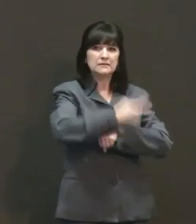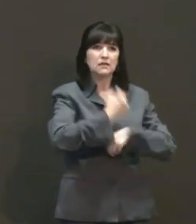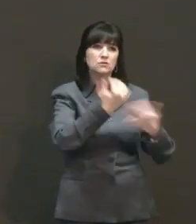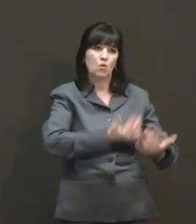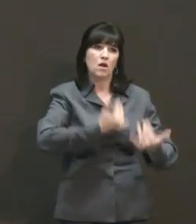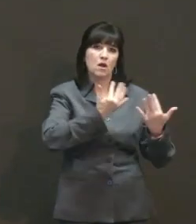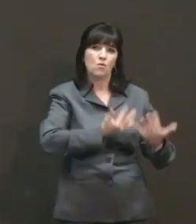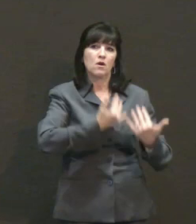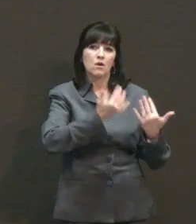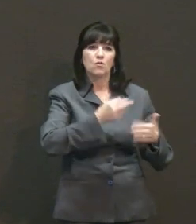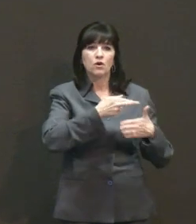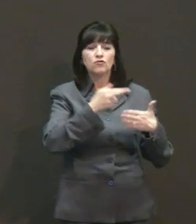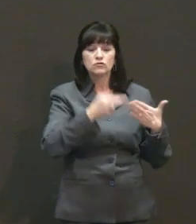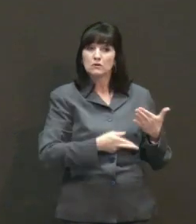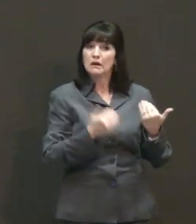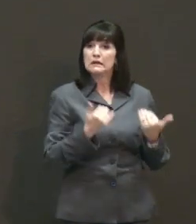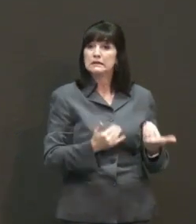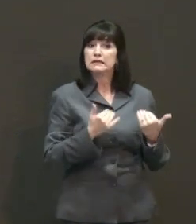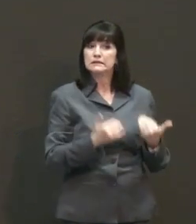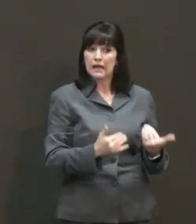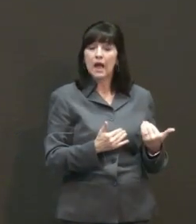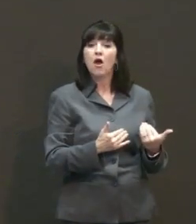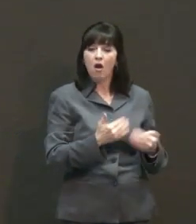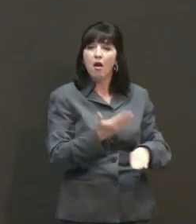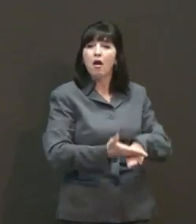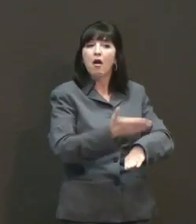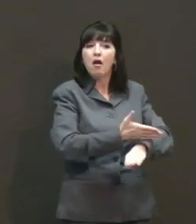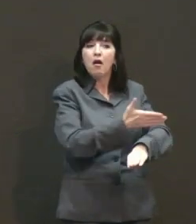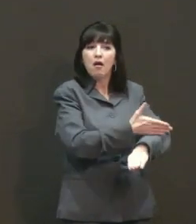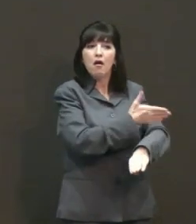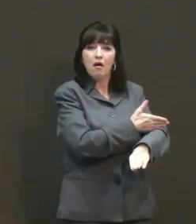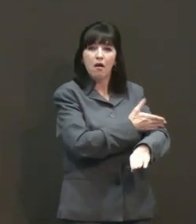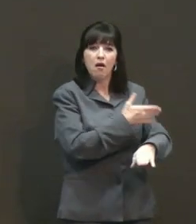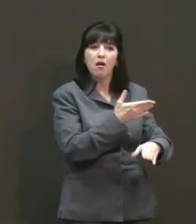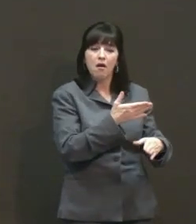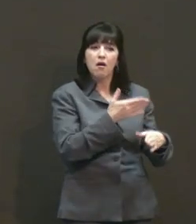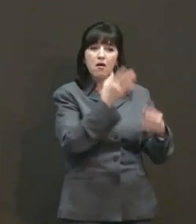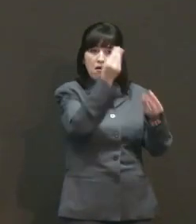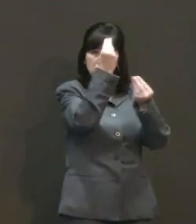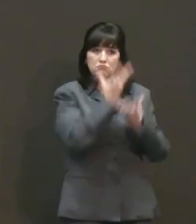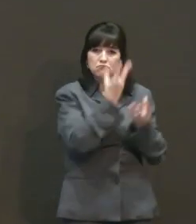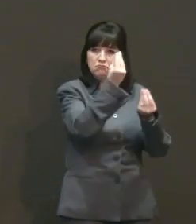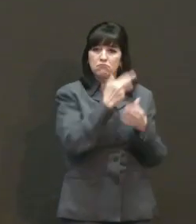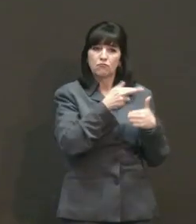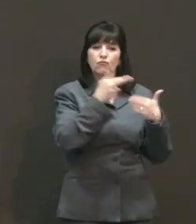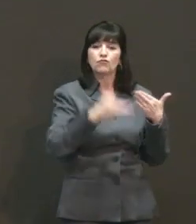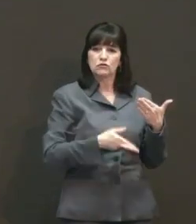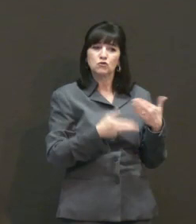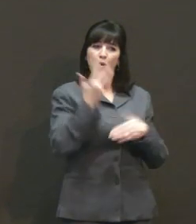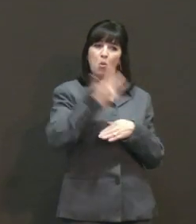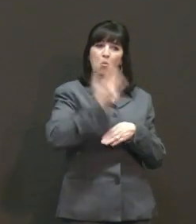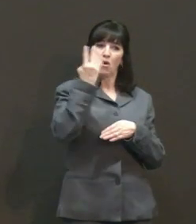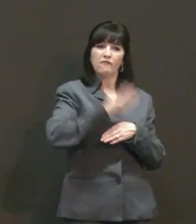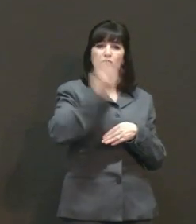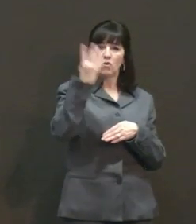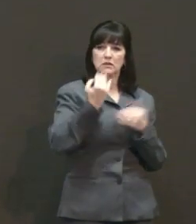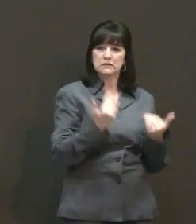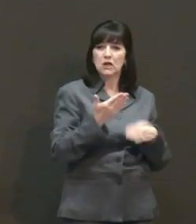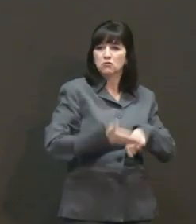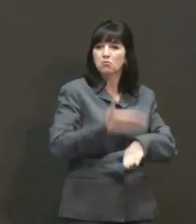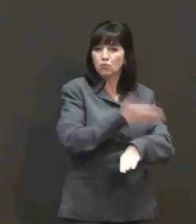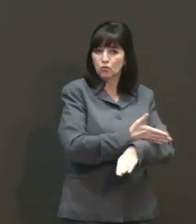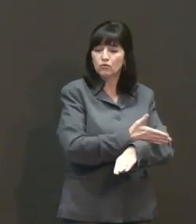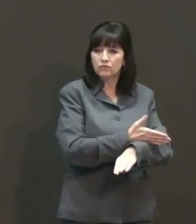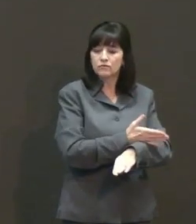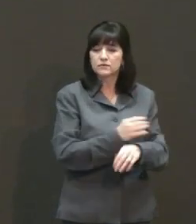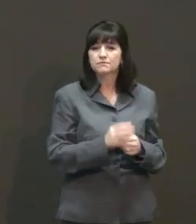back, but those results are coming back much more quickly now. As the governor said, we heard earlier today, about 3 or 4 days. Yeah, and important to